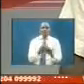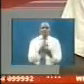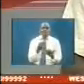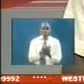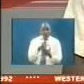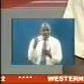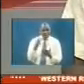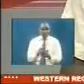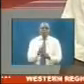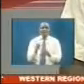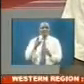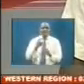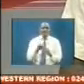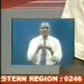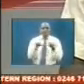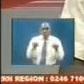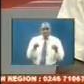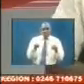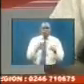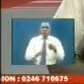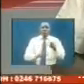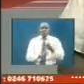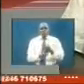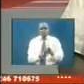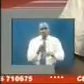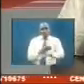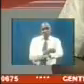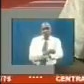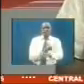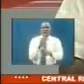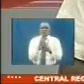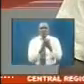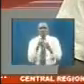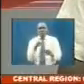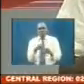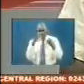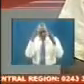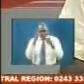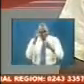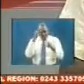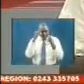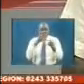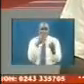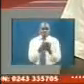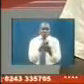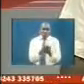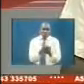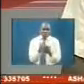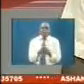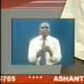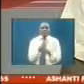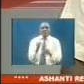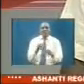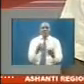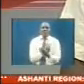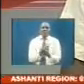at stabilizing the city and boosting the confidence of investors. Now, while some have hailed the decision as the right way to go in saving the